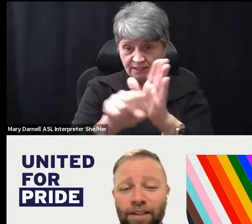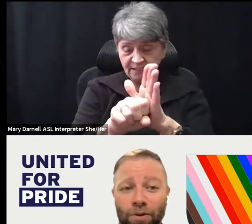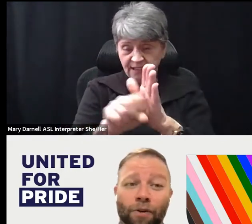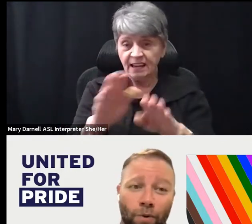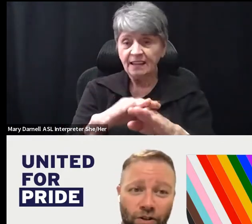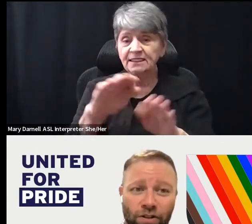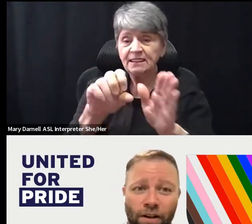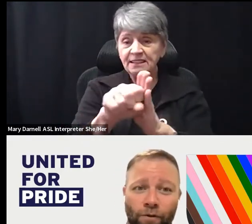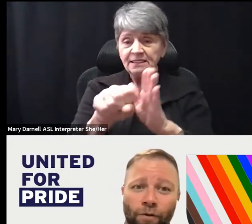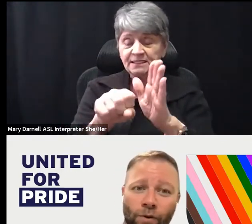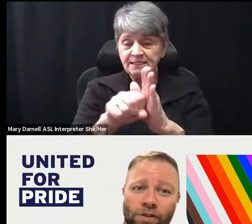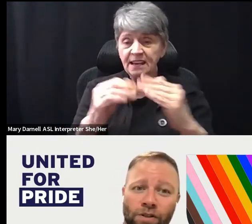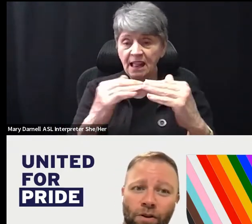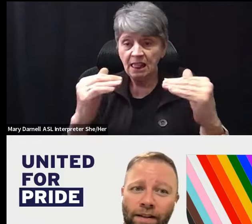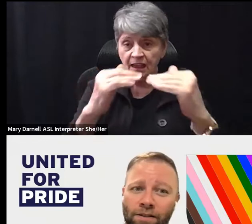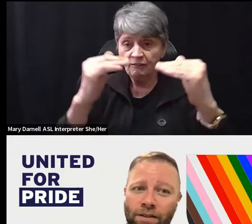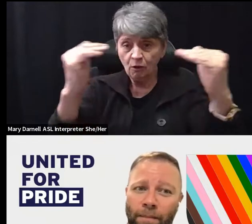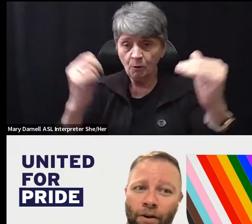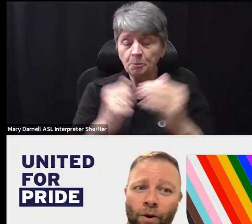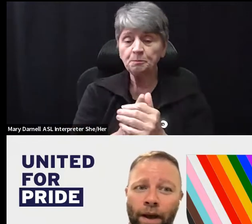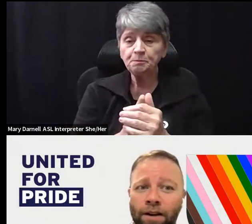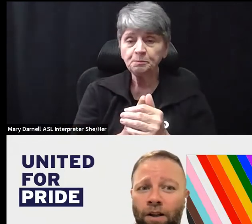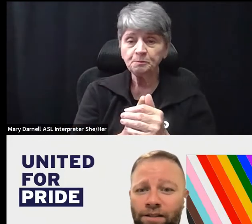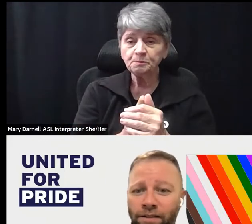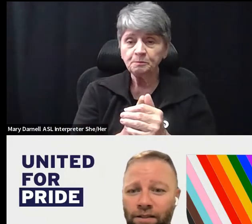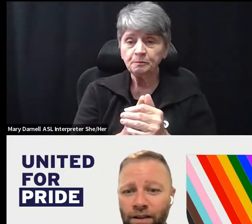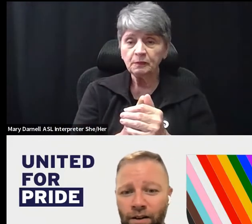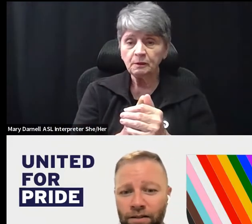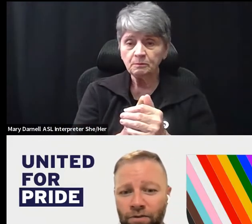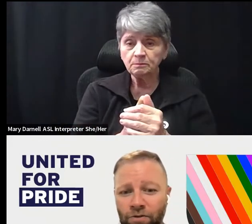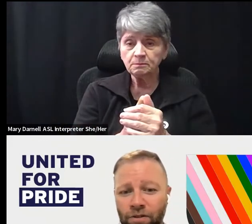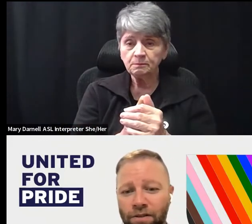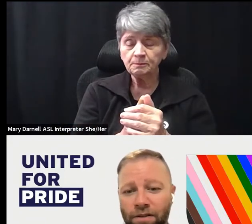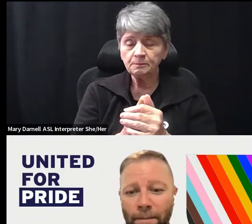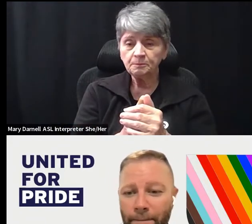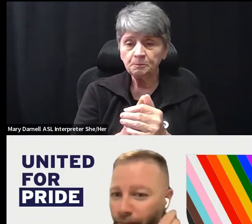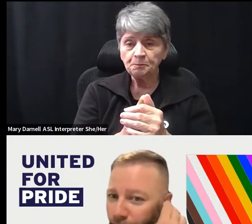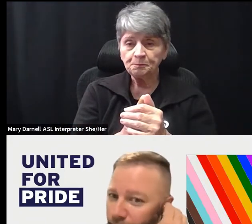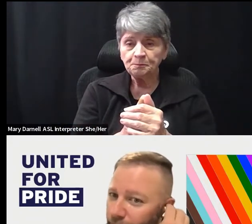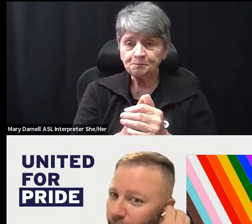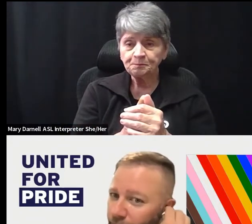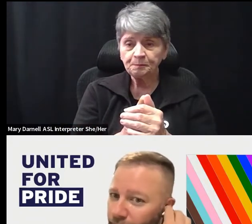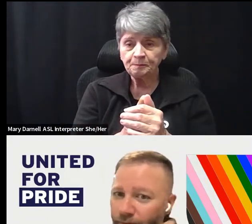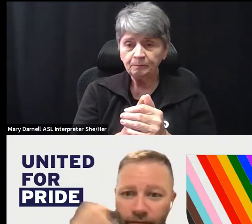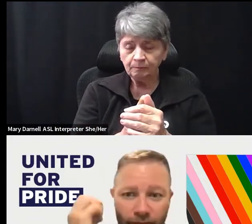lead into another question that a few folks here have asked about no aid clauses in state constitutions.